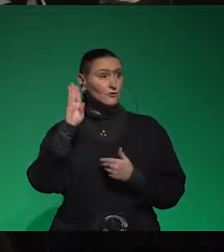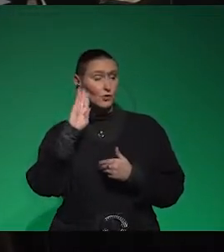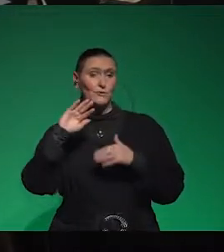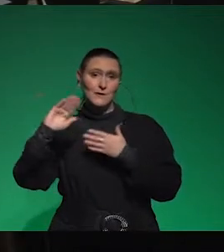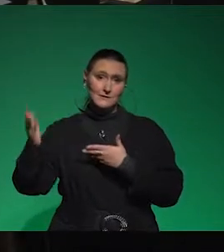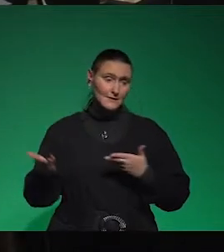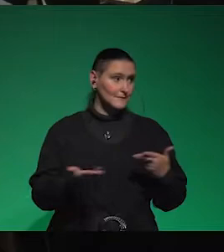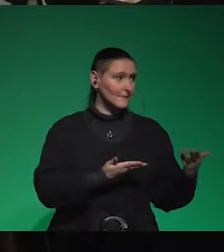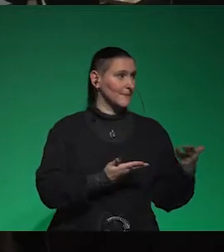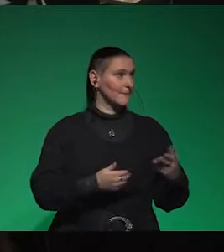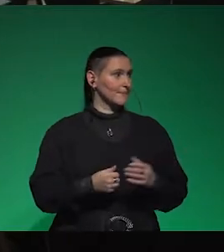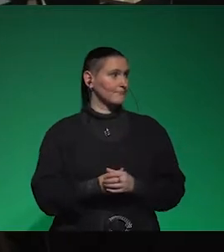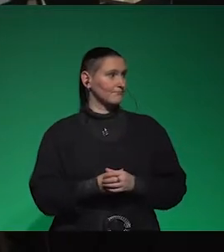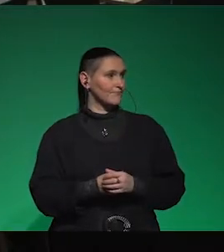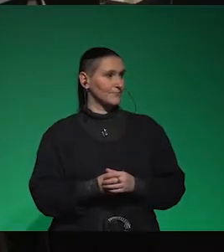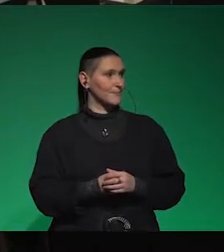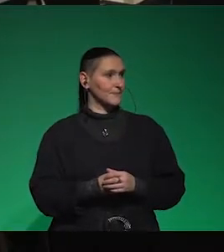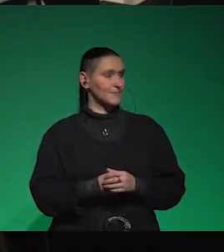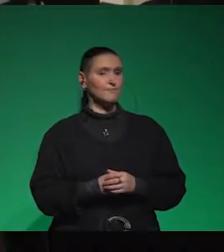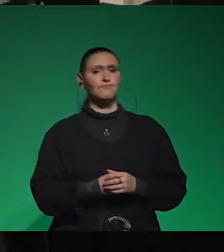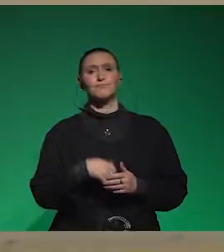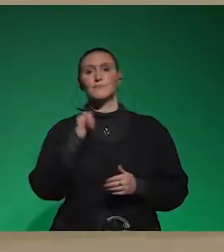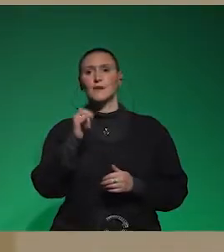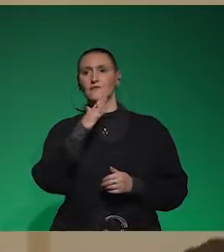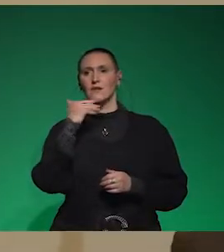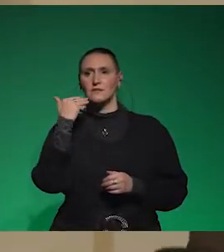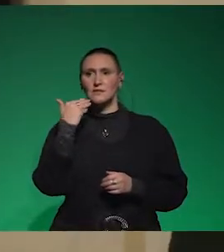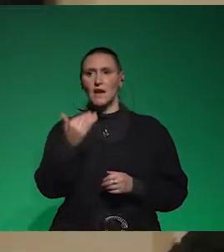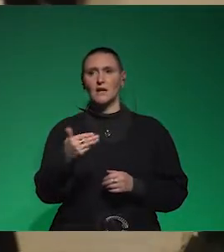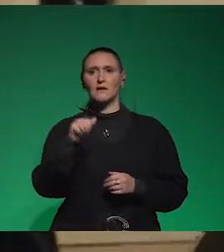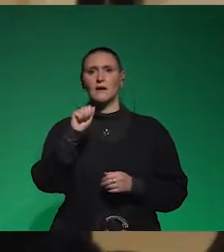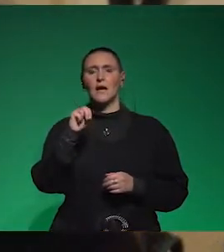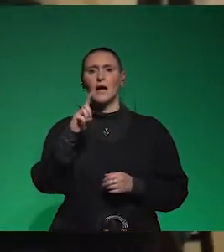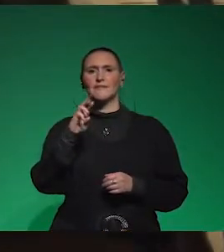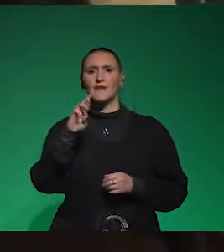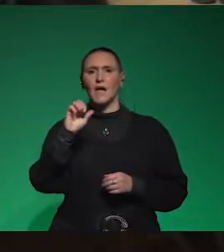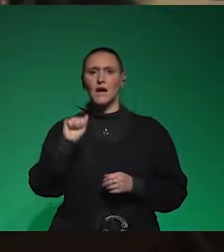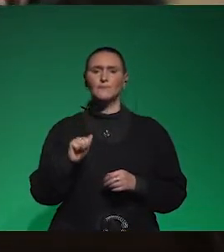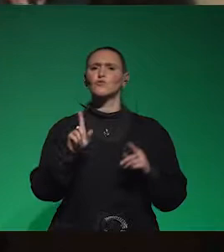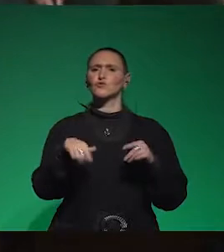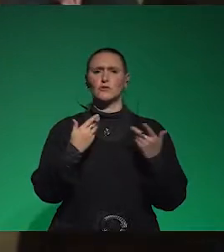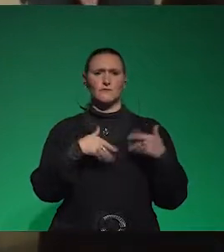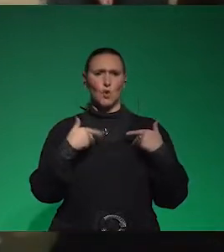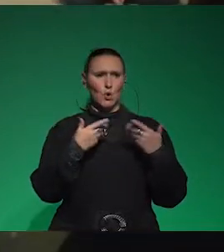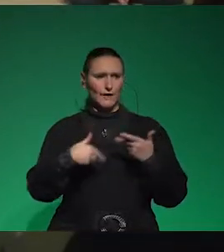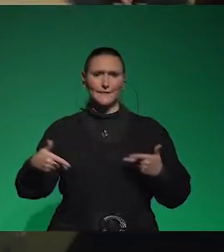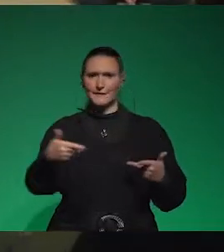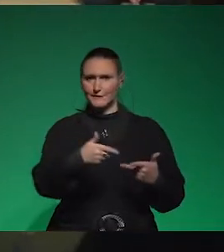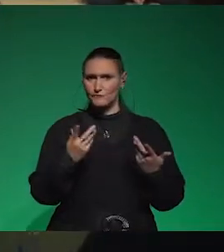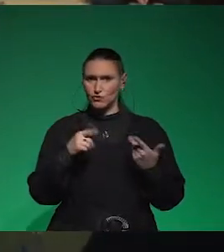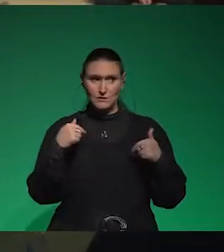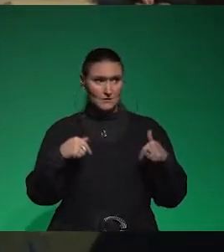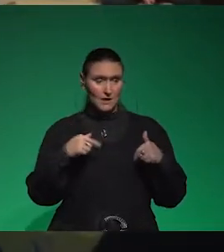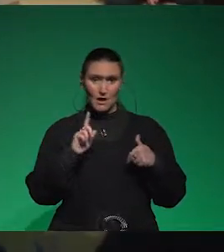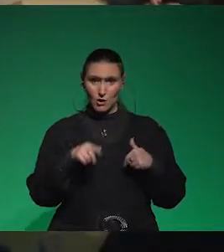all yours. Yeah, thanks a lot, Andrea. It's a great pleasure for us to be here today.